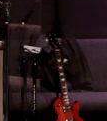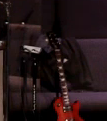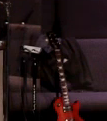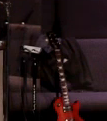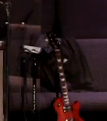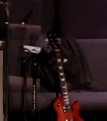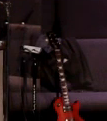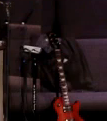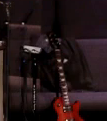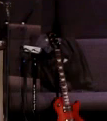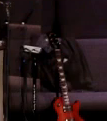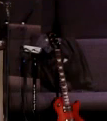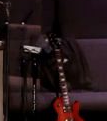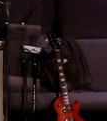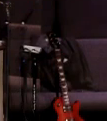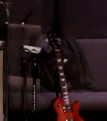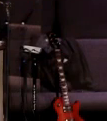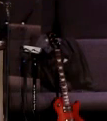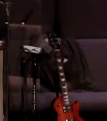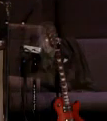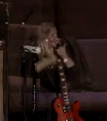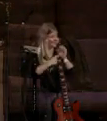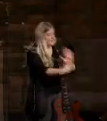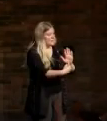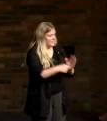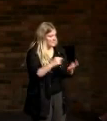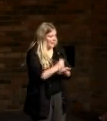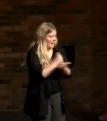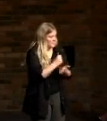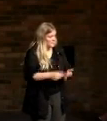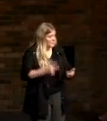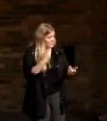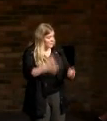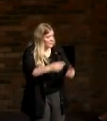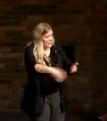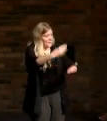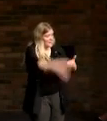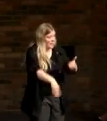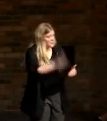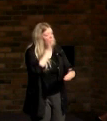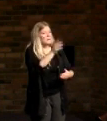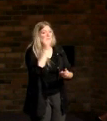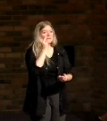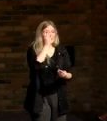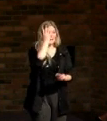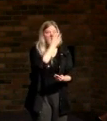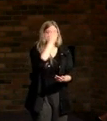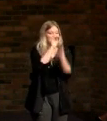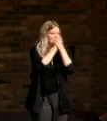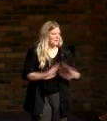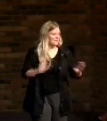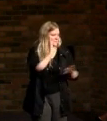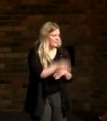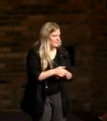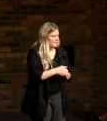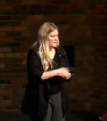gospel. Teach the gospel. Live the gospel. And in the end, we shall see his face in peace. God bless